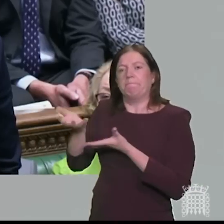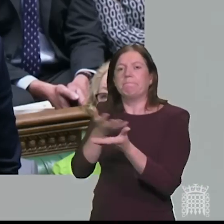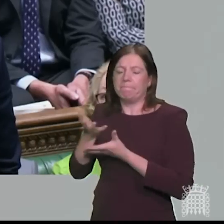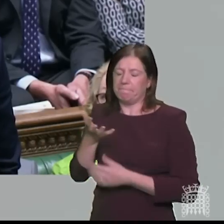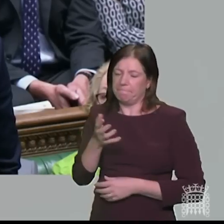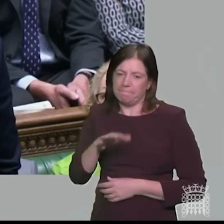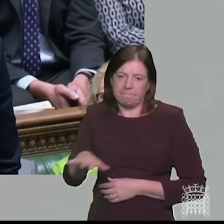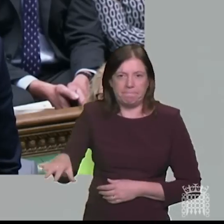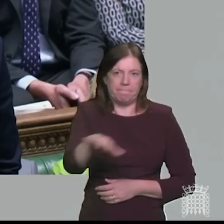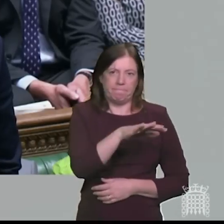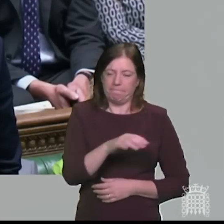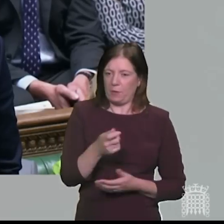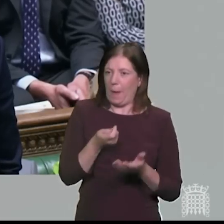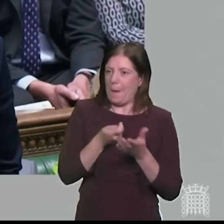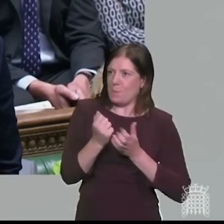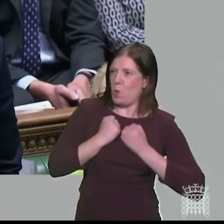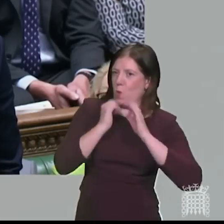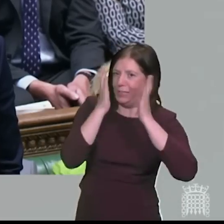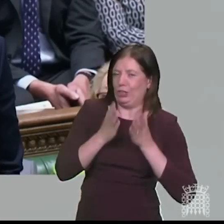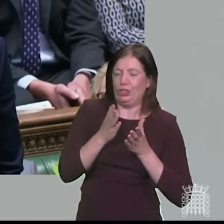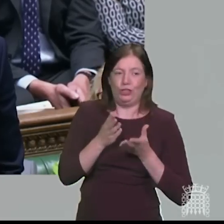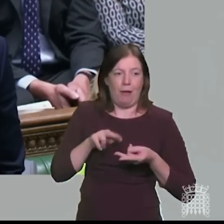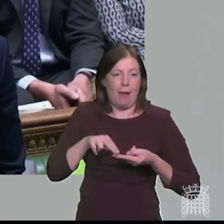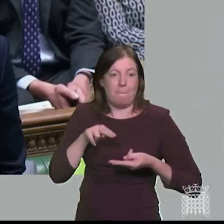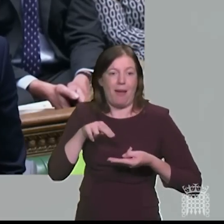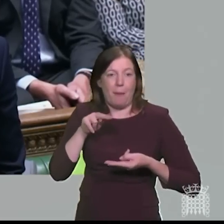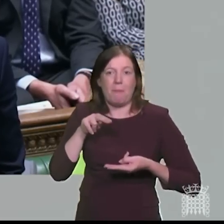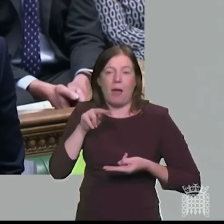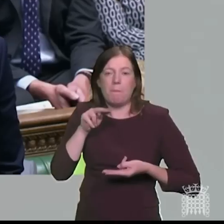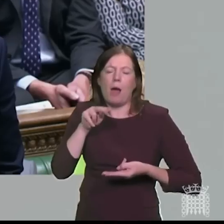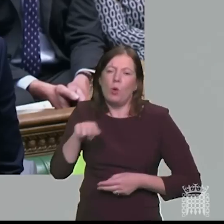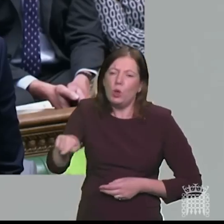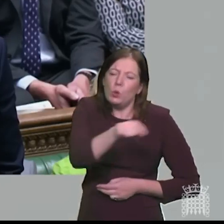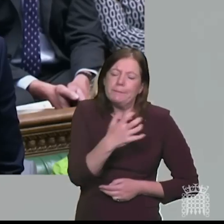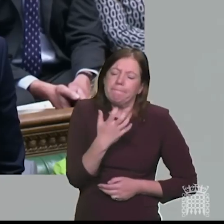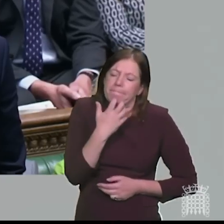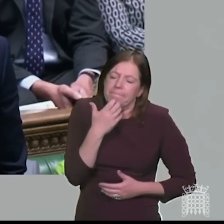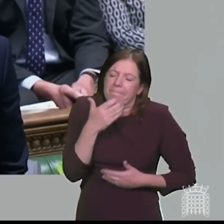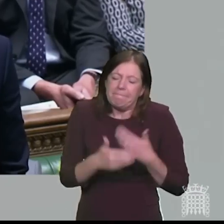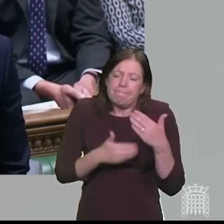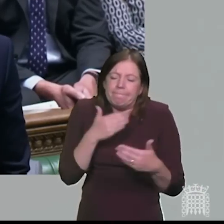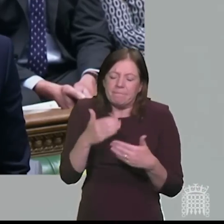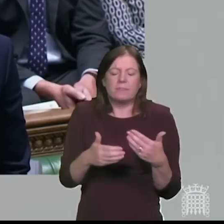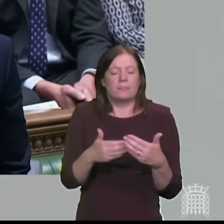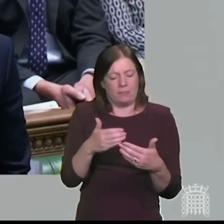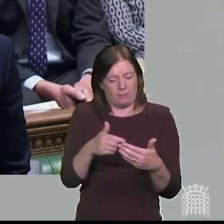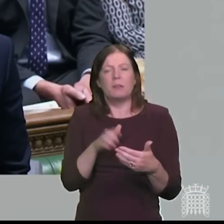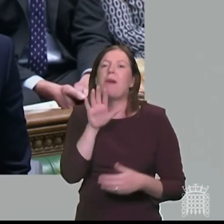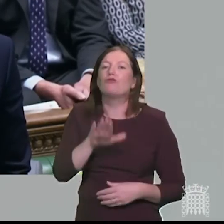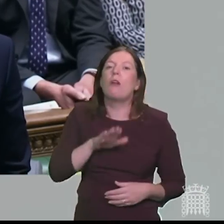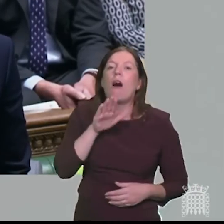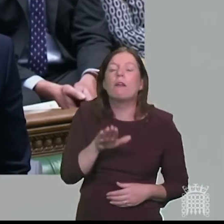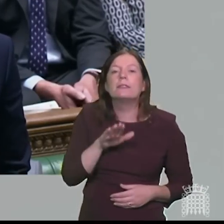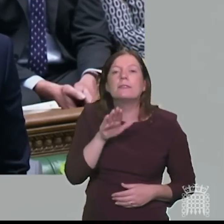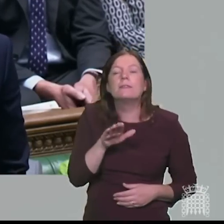of ever-increasing mortgage bills that they simply need to hold their nerve. What